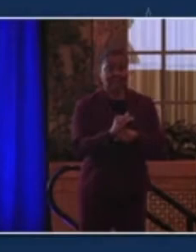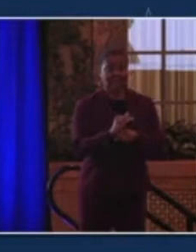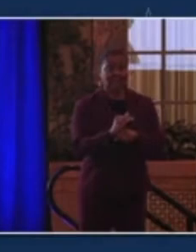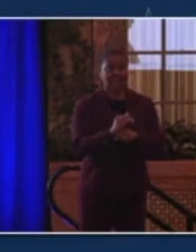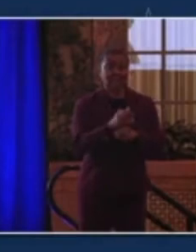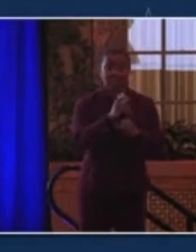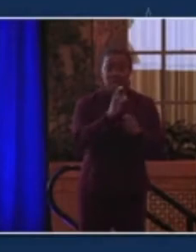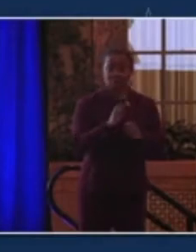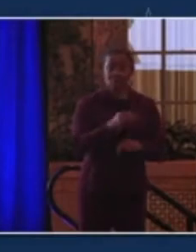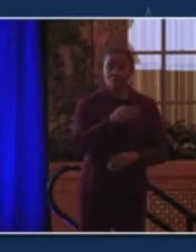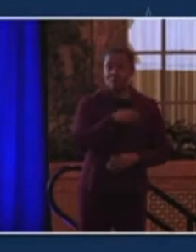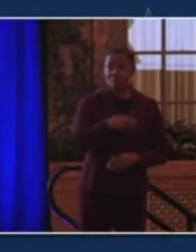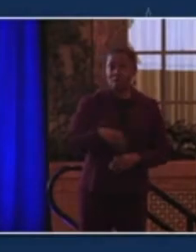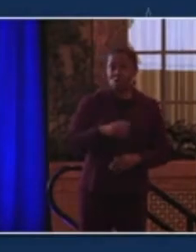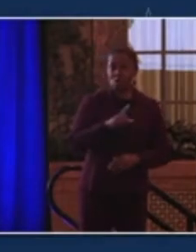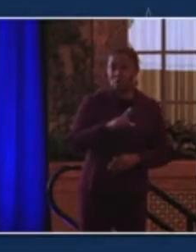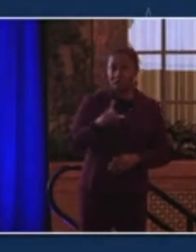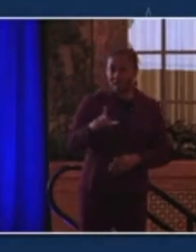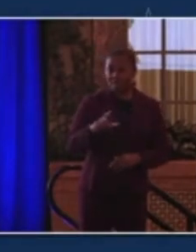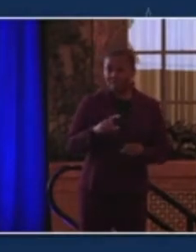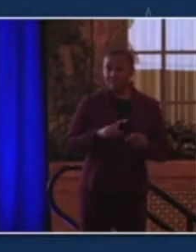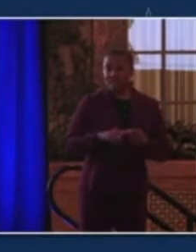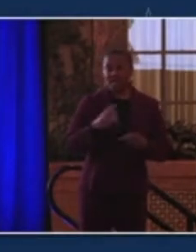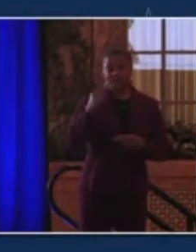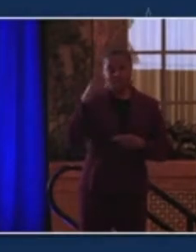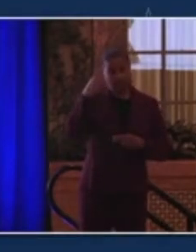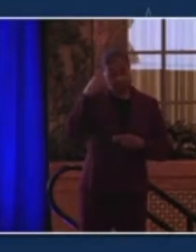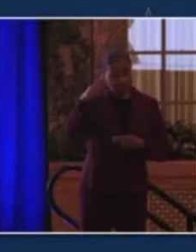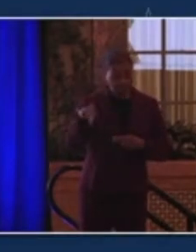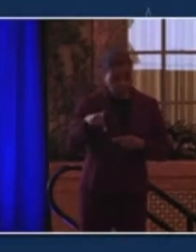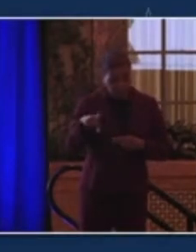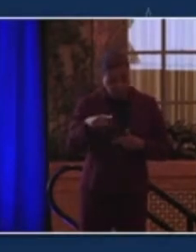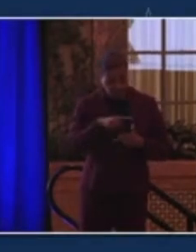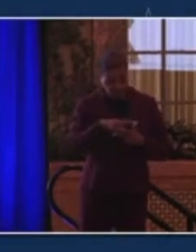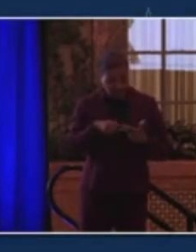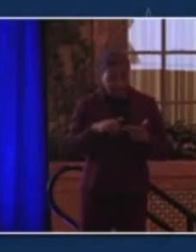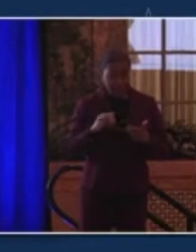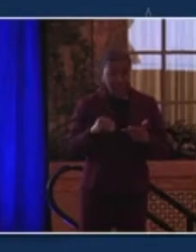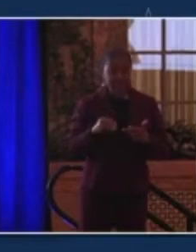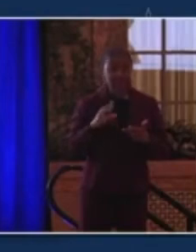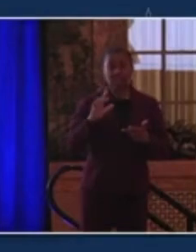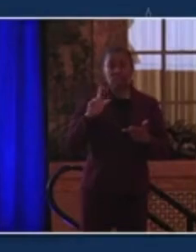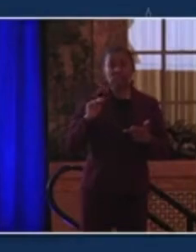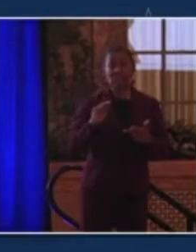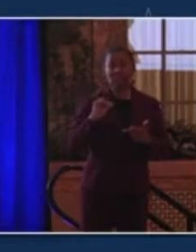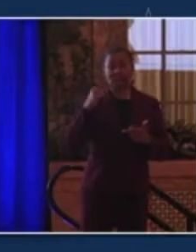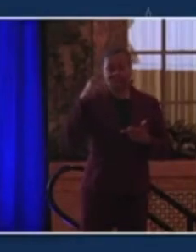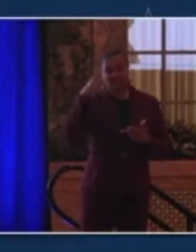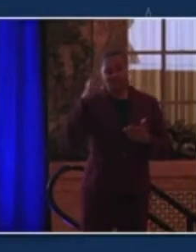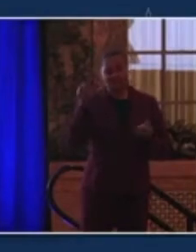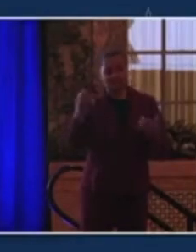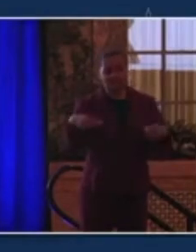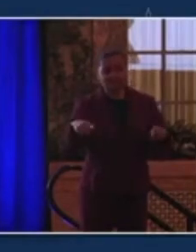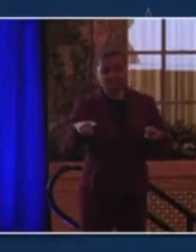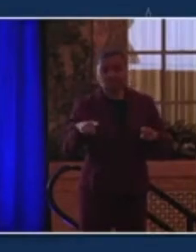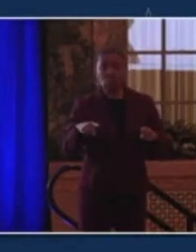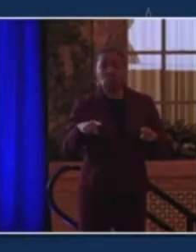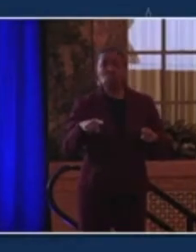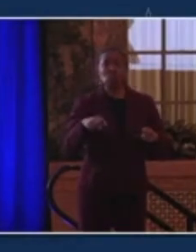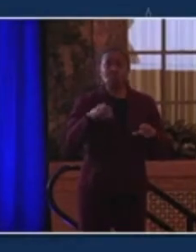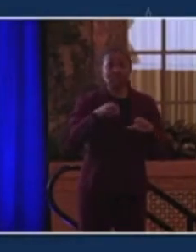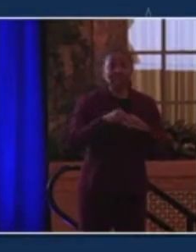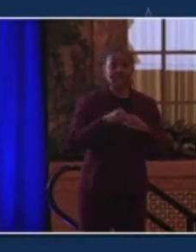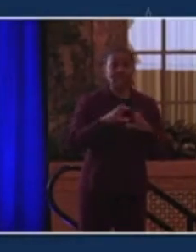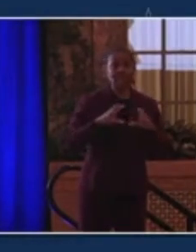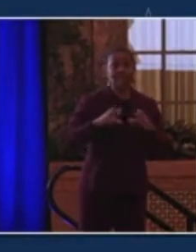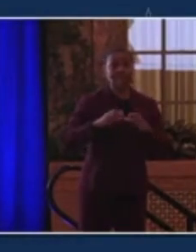Honorable Mayor Lightfoot and Governor Pritzker and Lieutenant Governor, many of you who were in the administration that